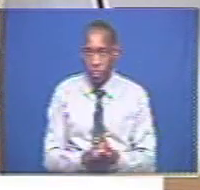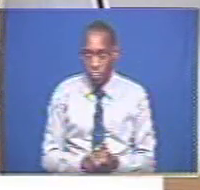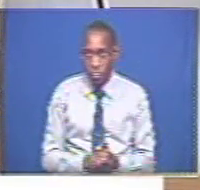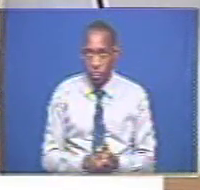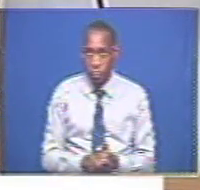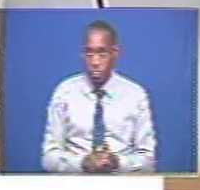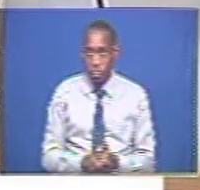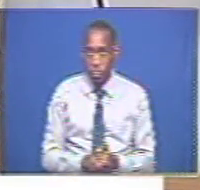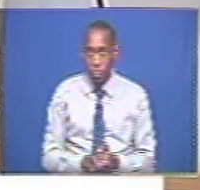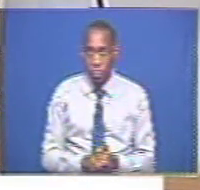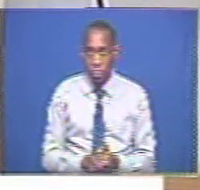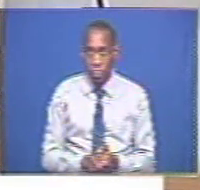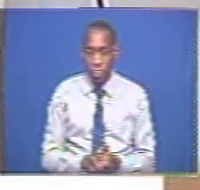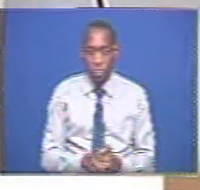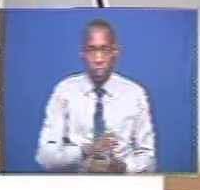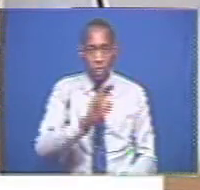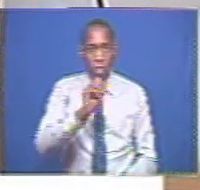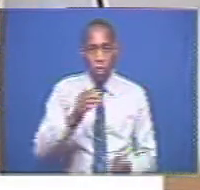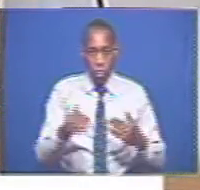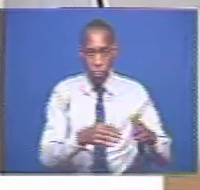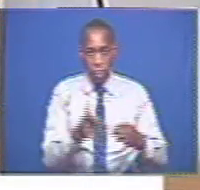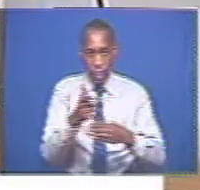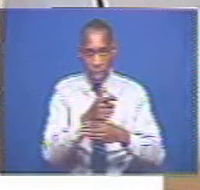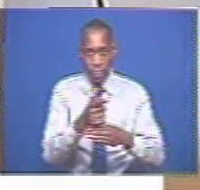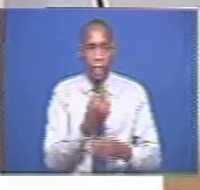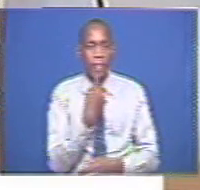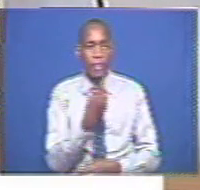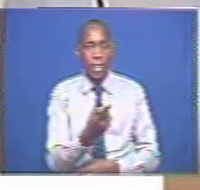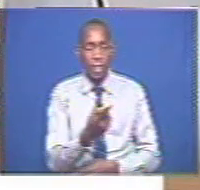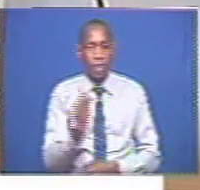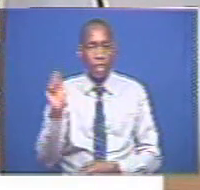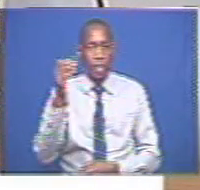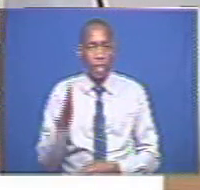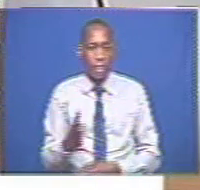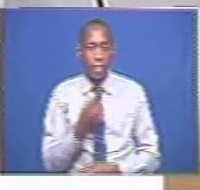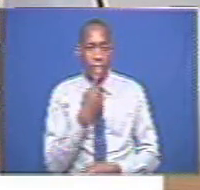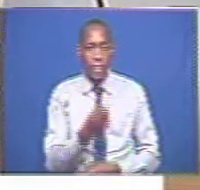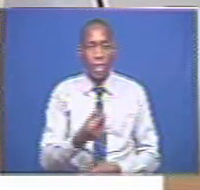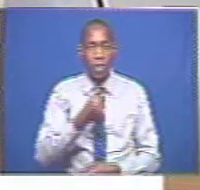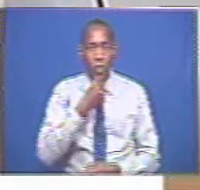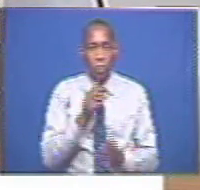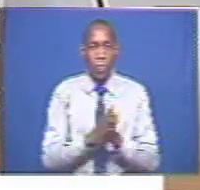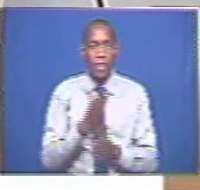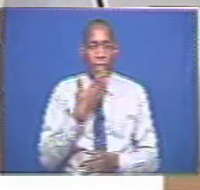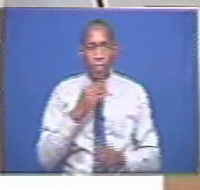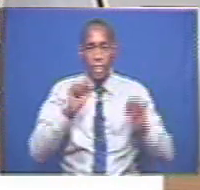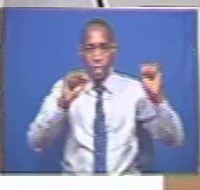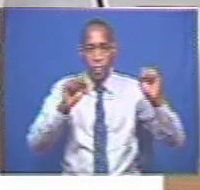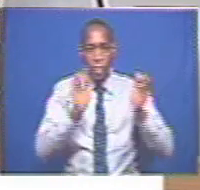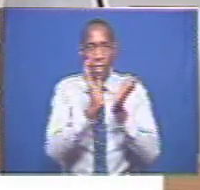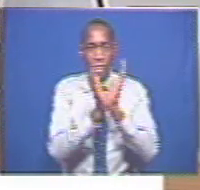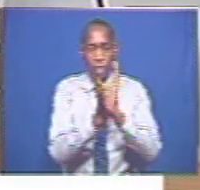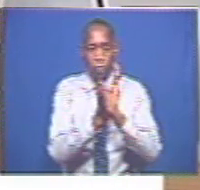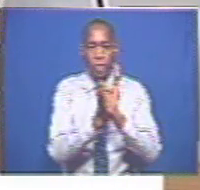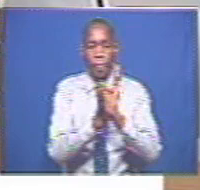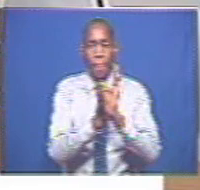Yes. This is Ronald's opportunity. That's your camera. Speak to the Republic of Kenya and tell the Gor Mahia and AFC Leopards fans at Kasarani how they